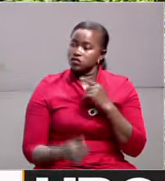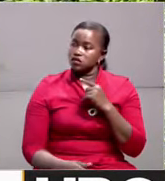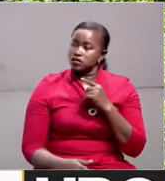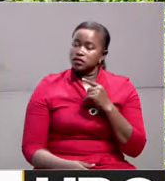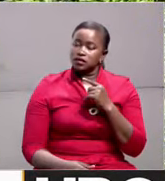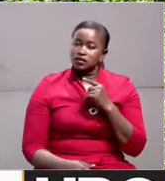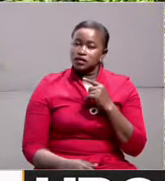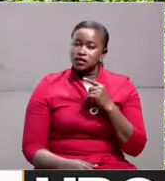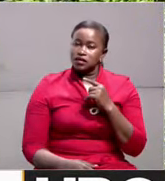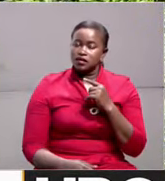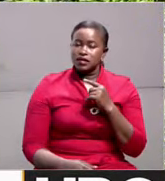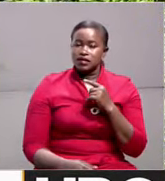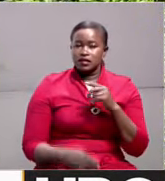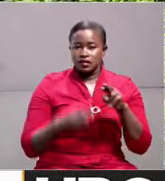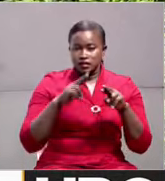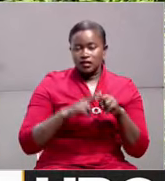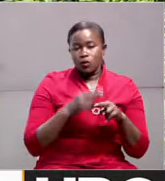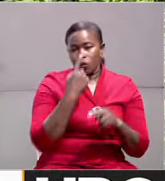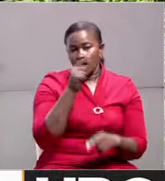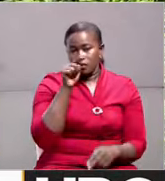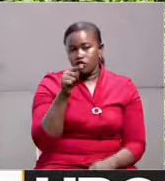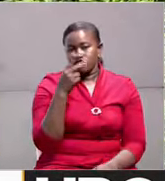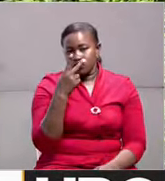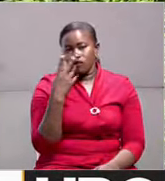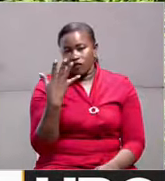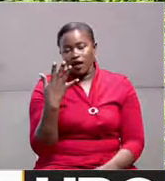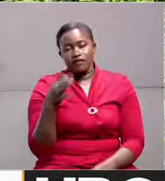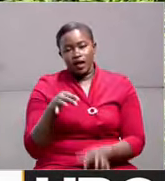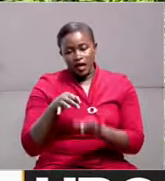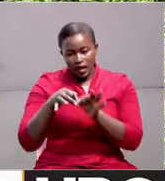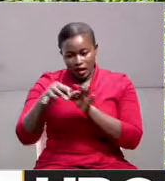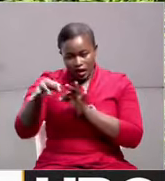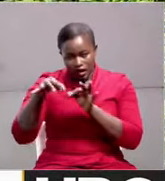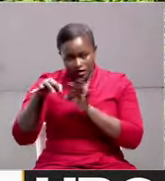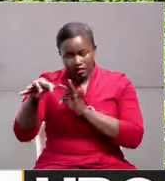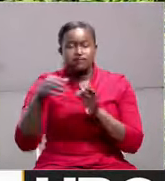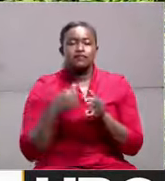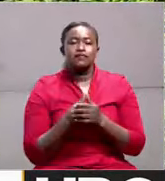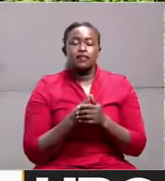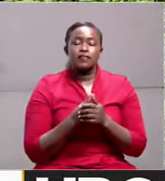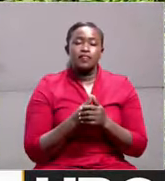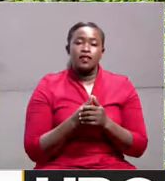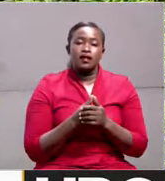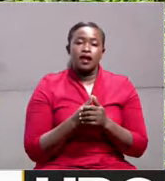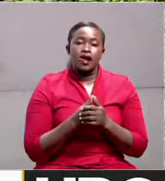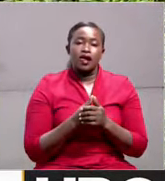on 1.25 acre. It is surveyed land. And